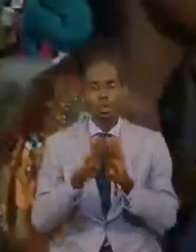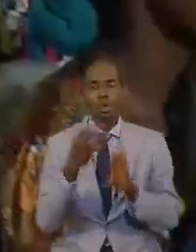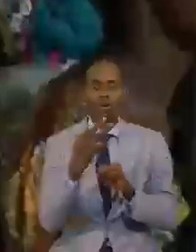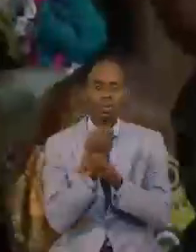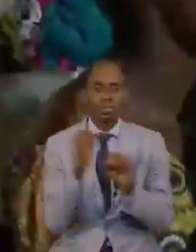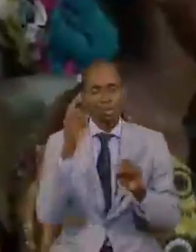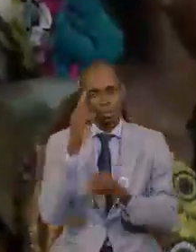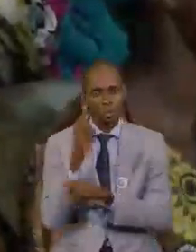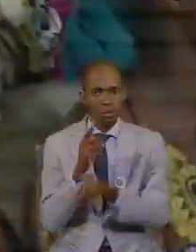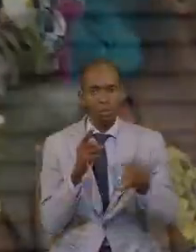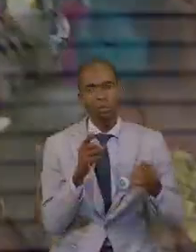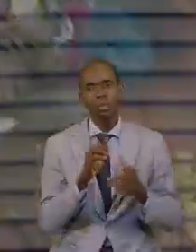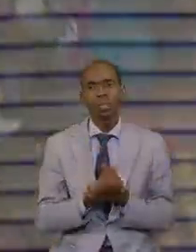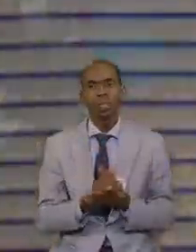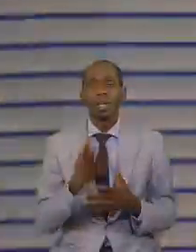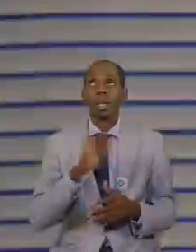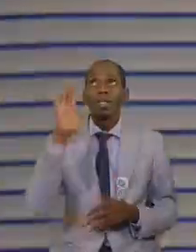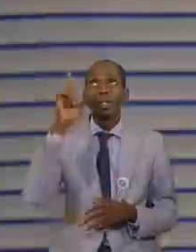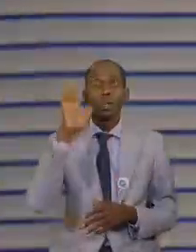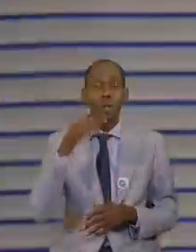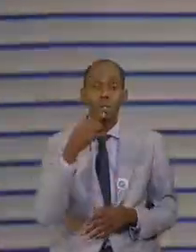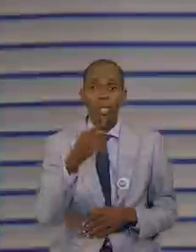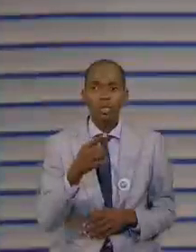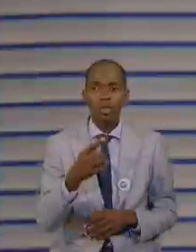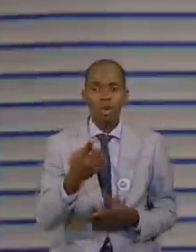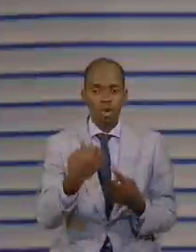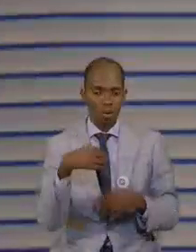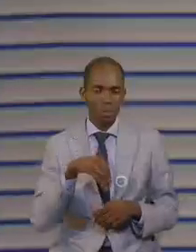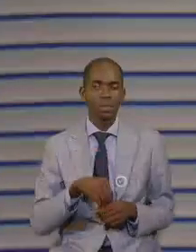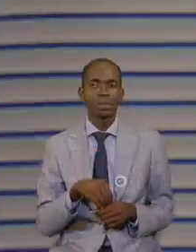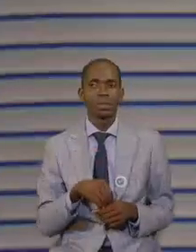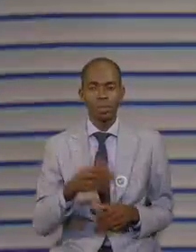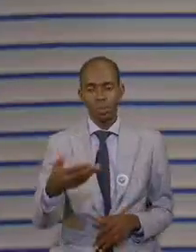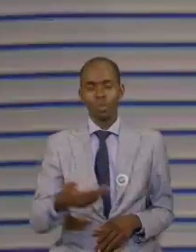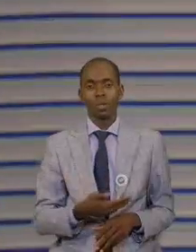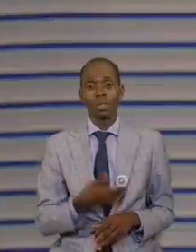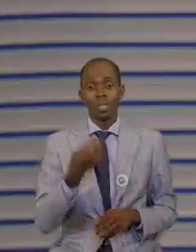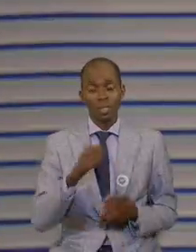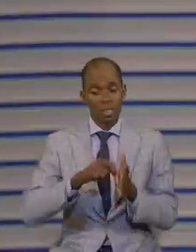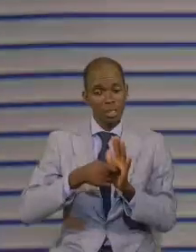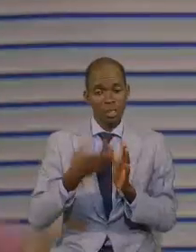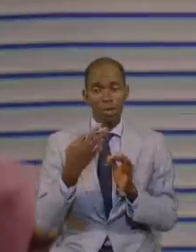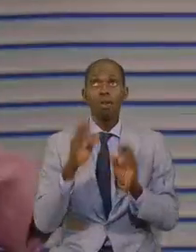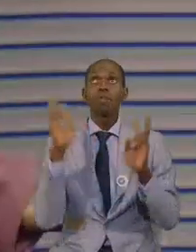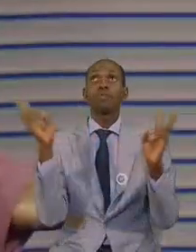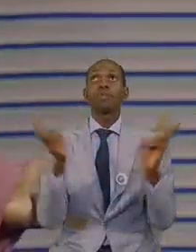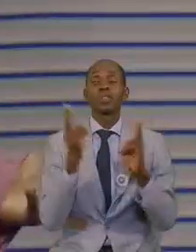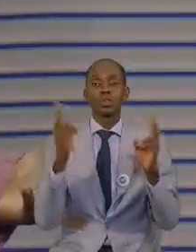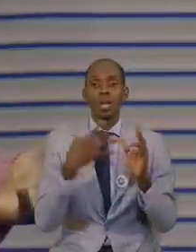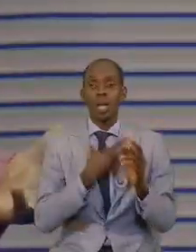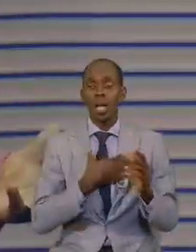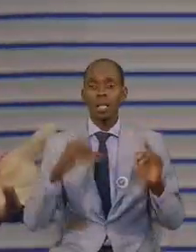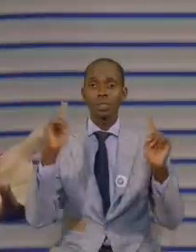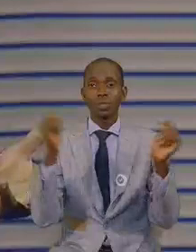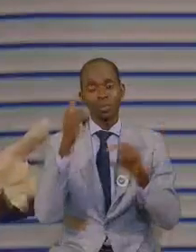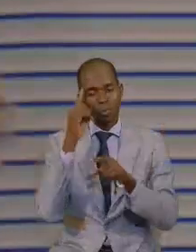He'll say, come in. The key of victory and triumph for you. He'll say,